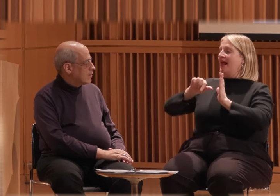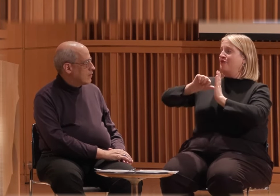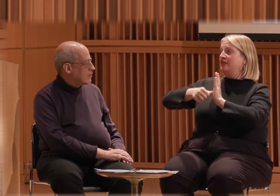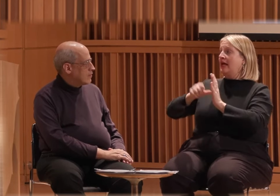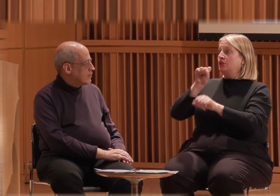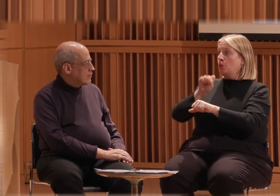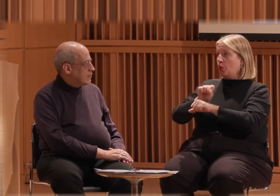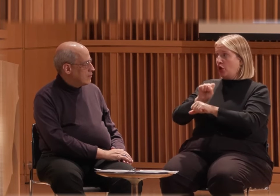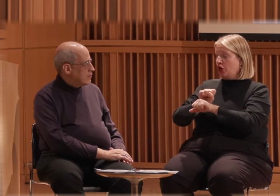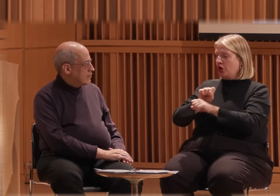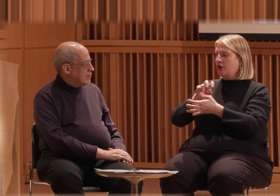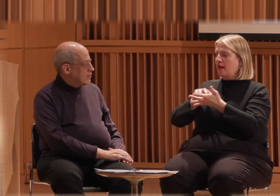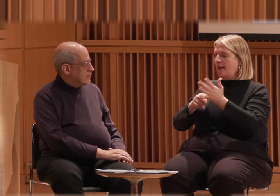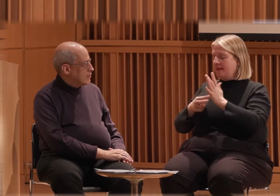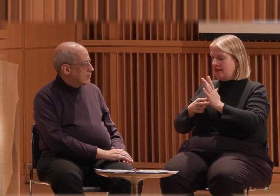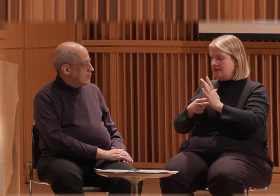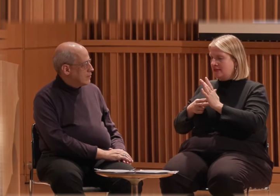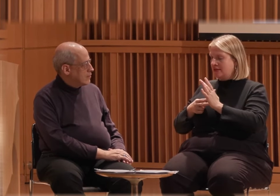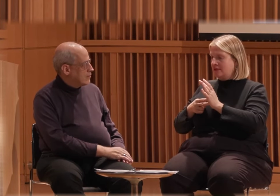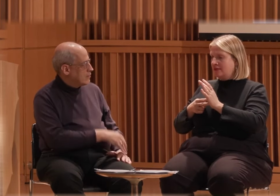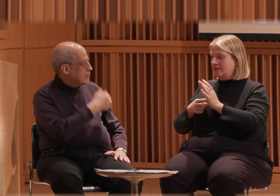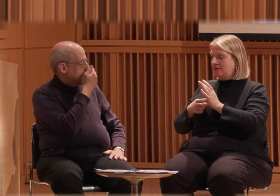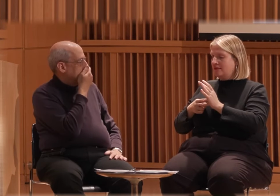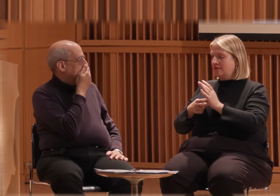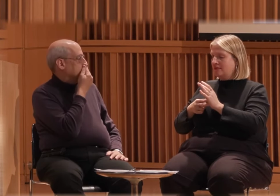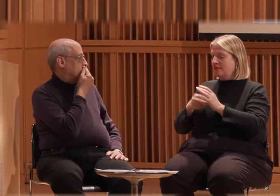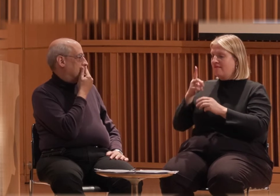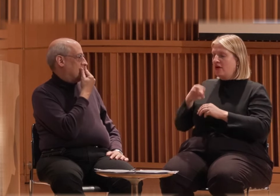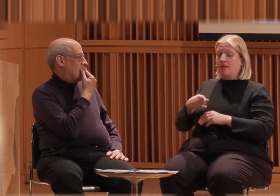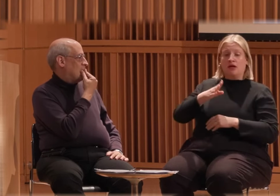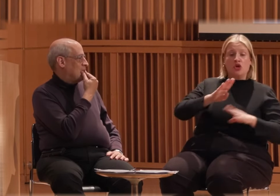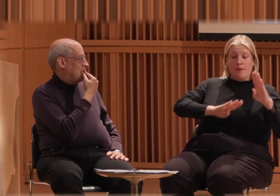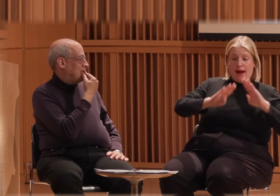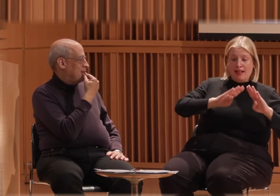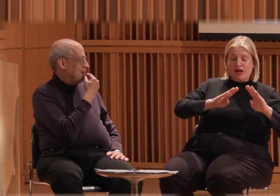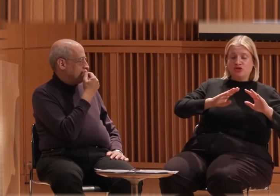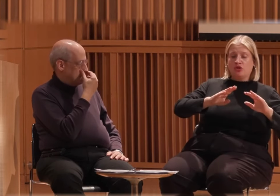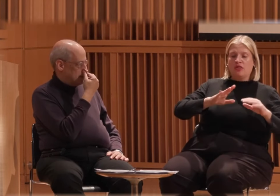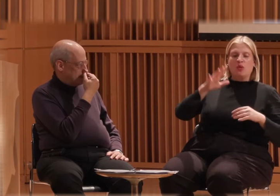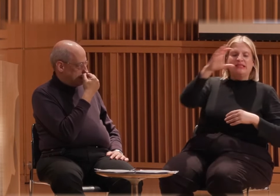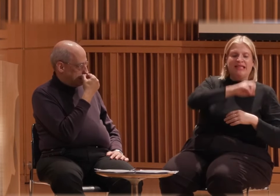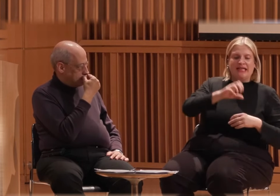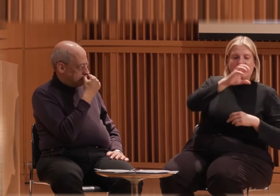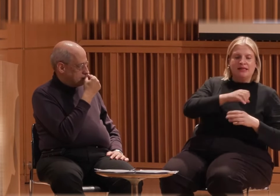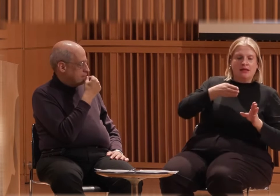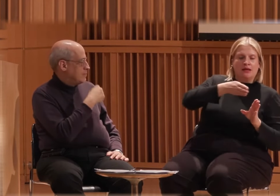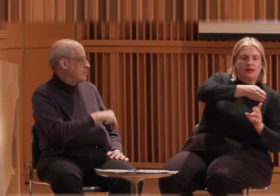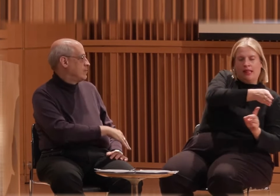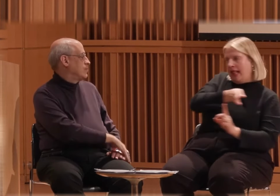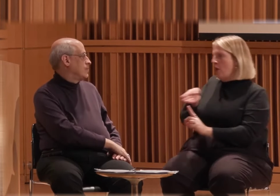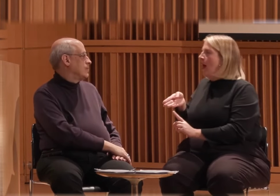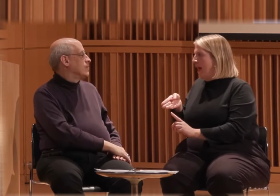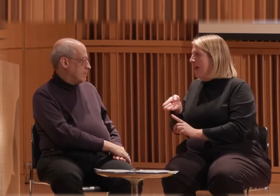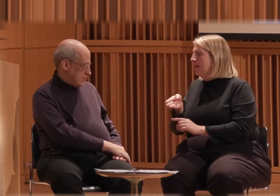are led away from essentialist or biological sorts of guesses, like, oh, maybe there's something